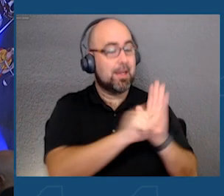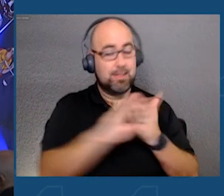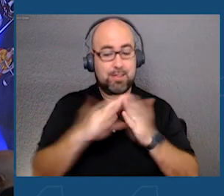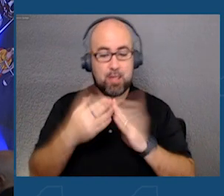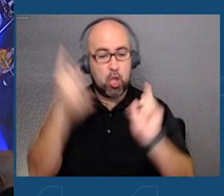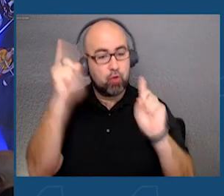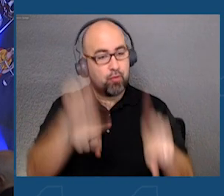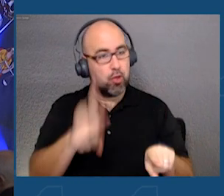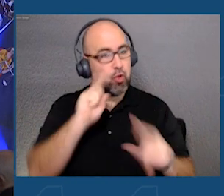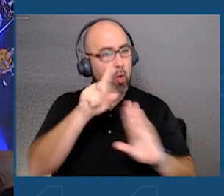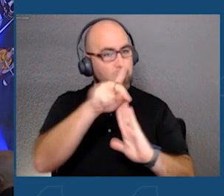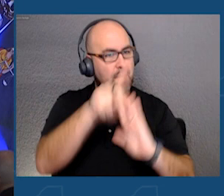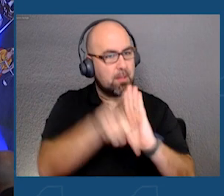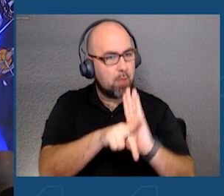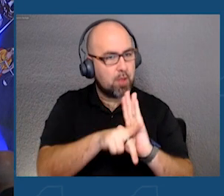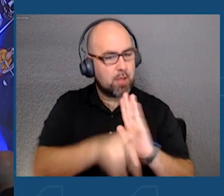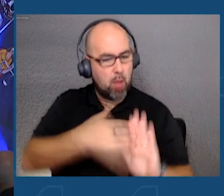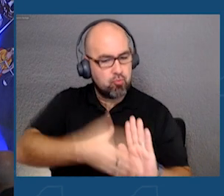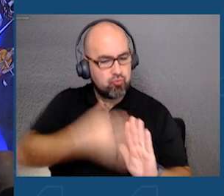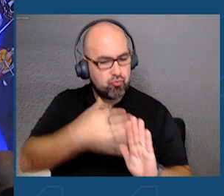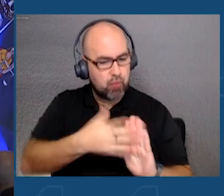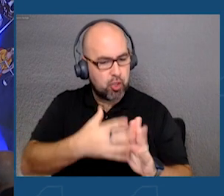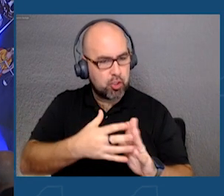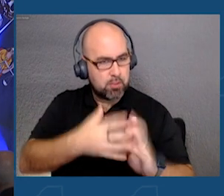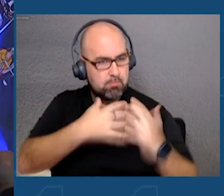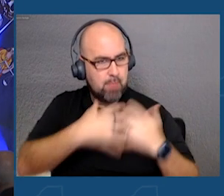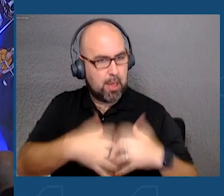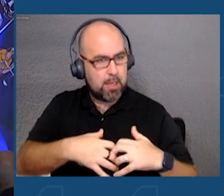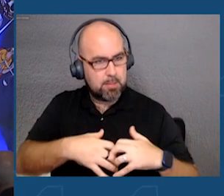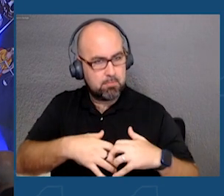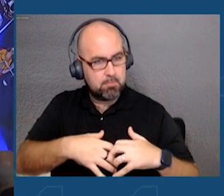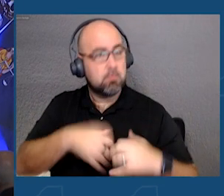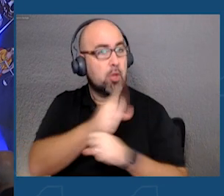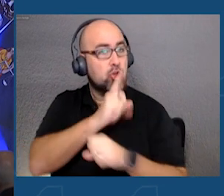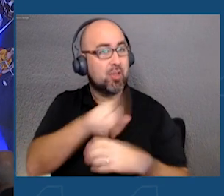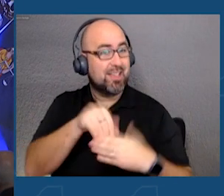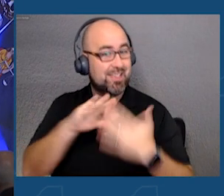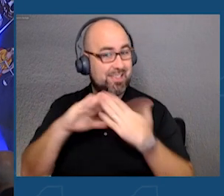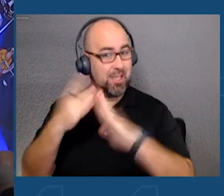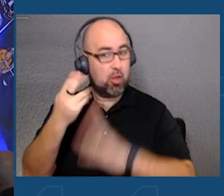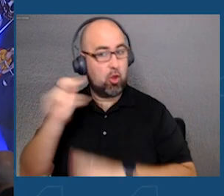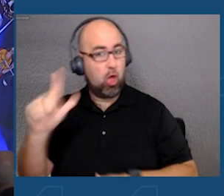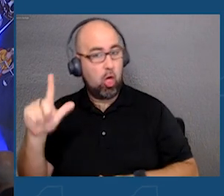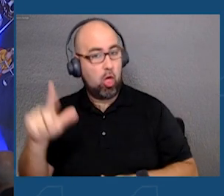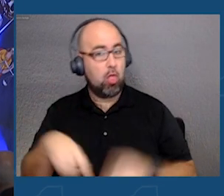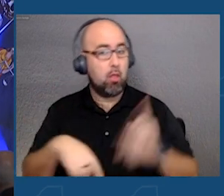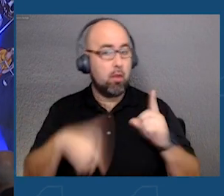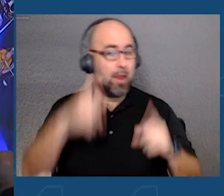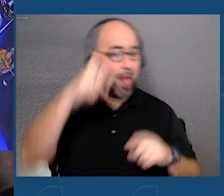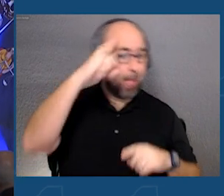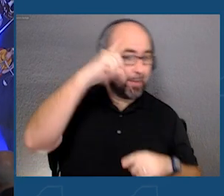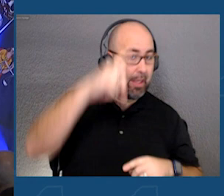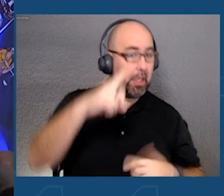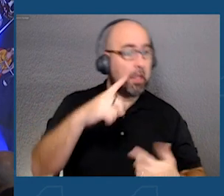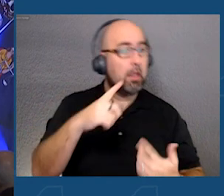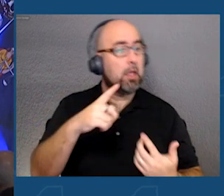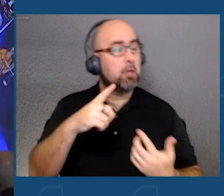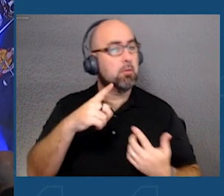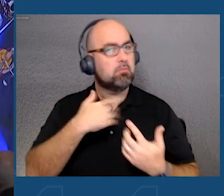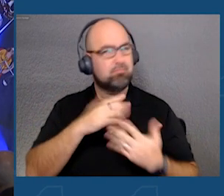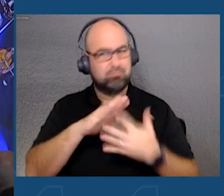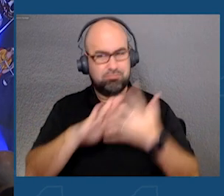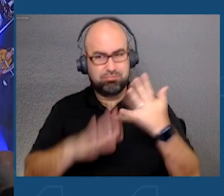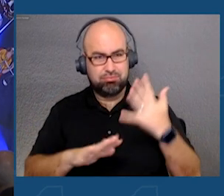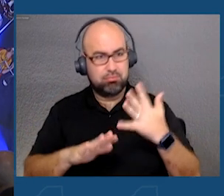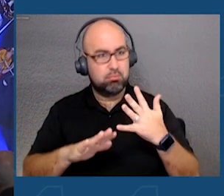make sure that within City Hall and within Albany, on the second floor in Albany, that there is